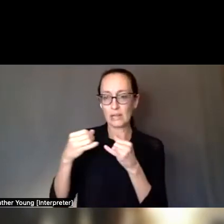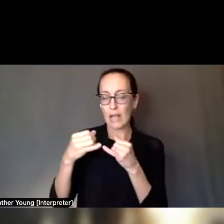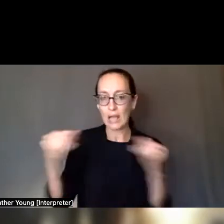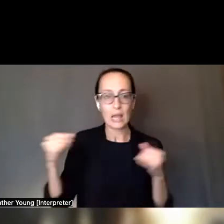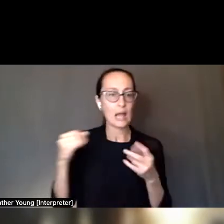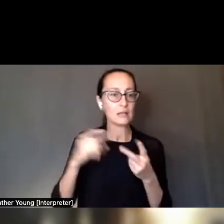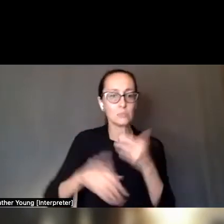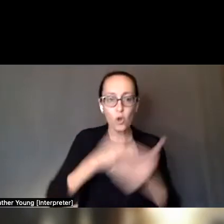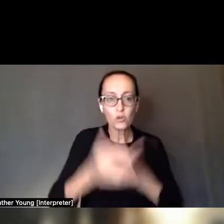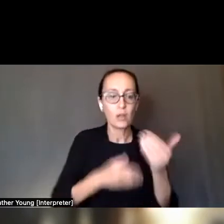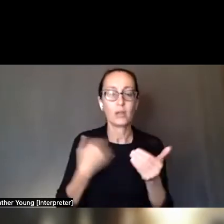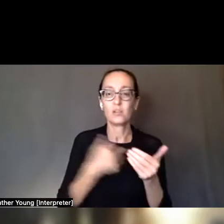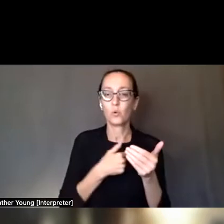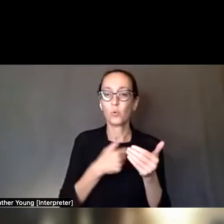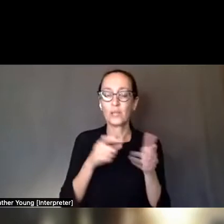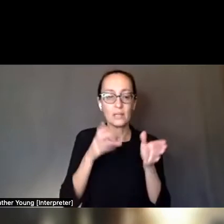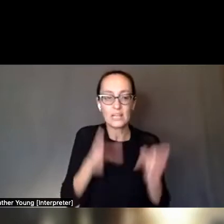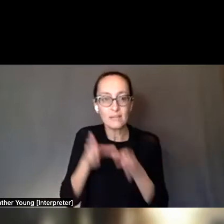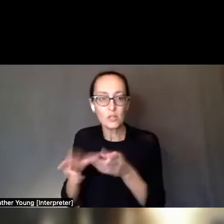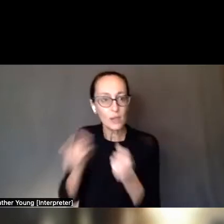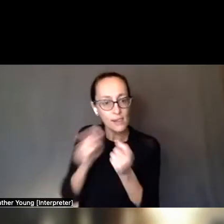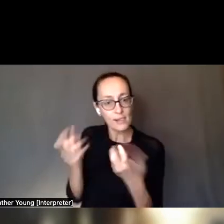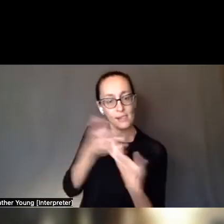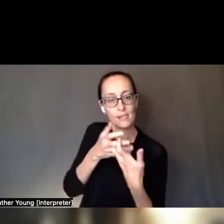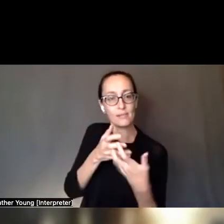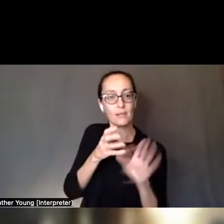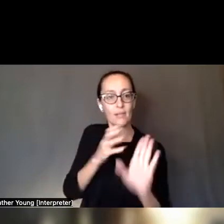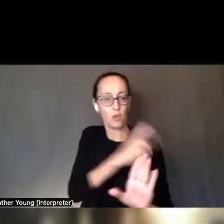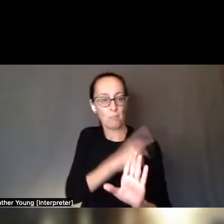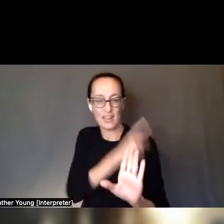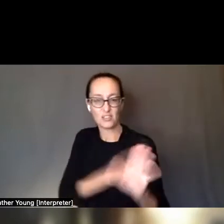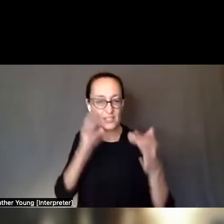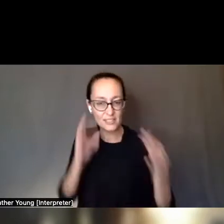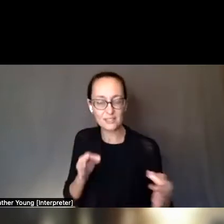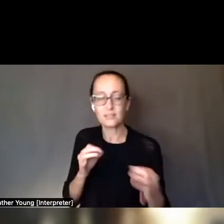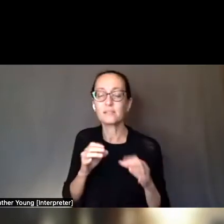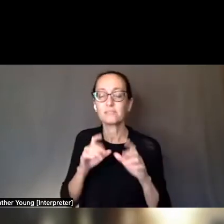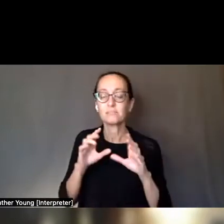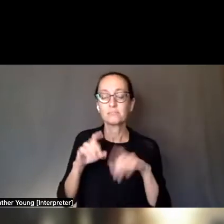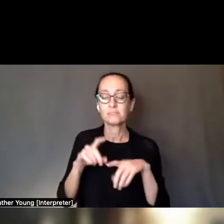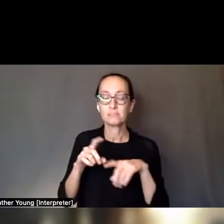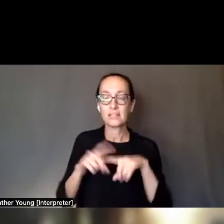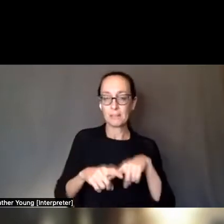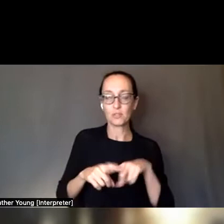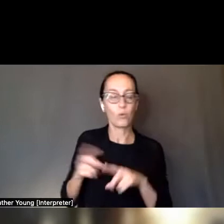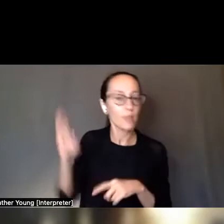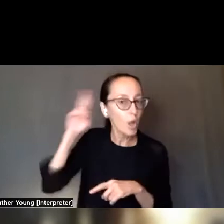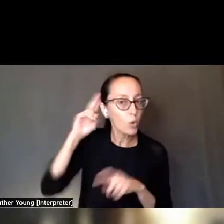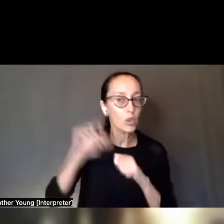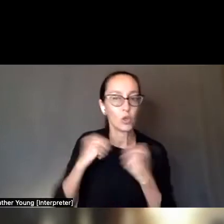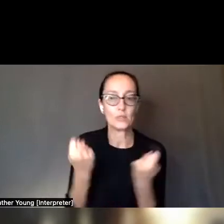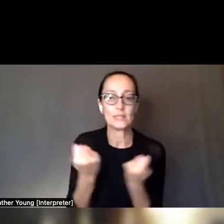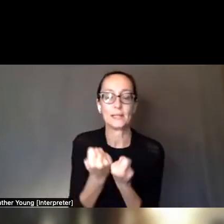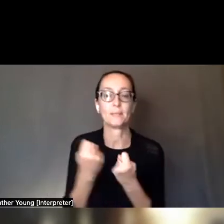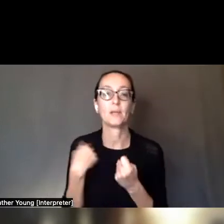and what's needed according to the cochlear implant team, and to provide support for insurance. And for what